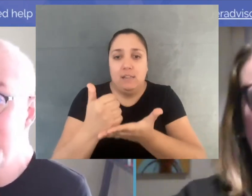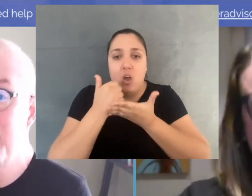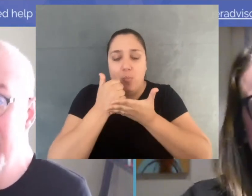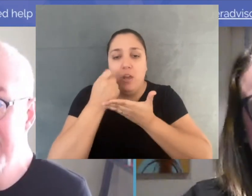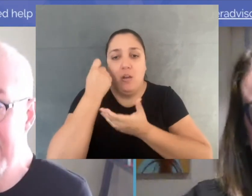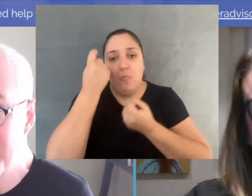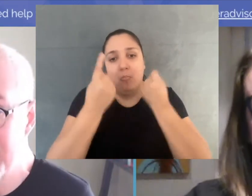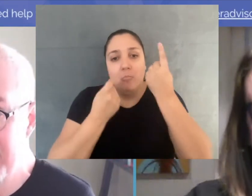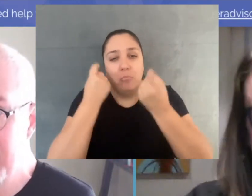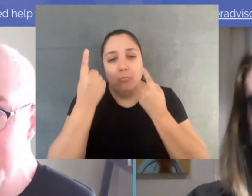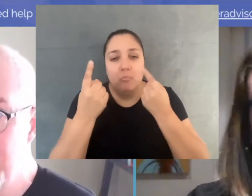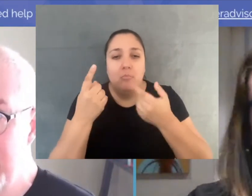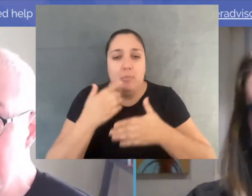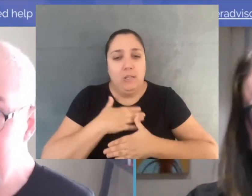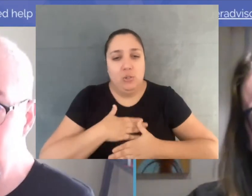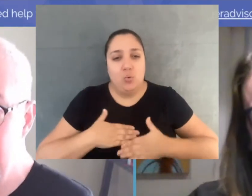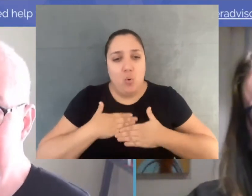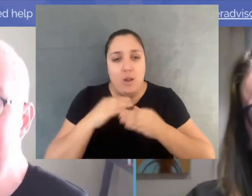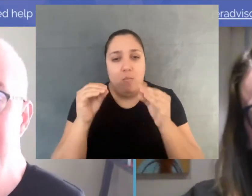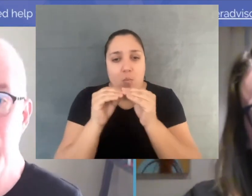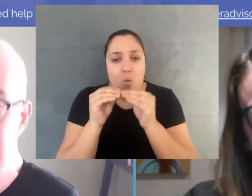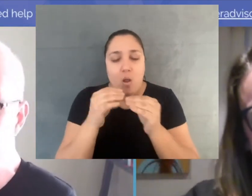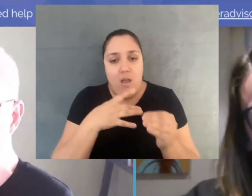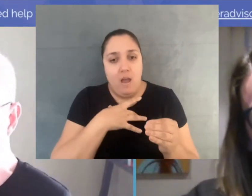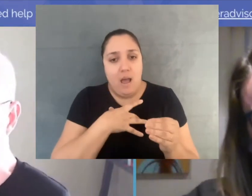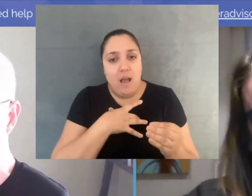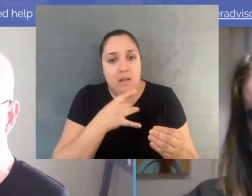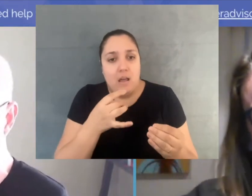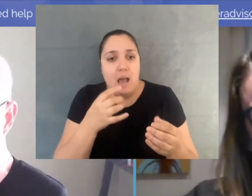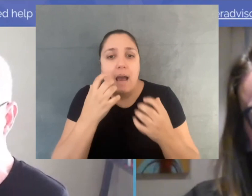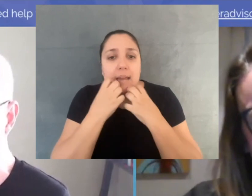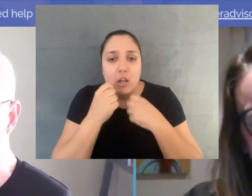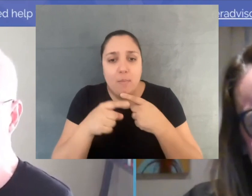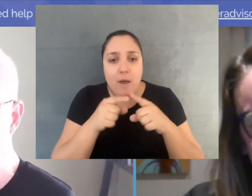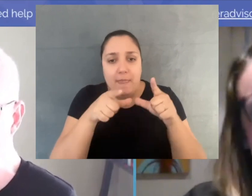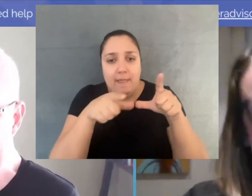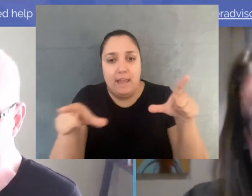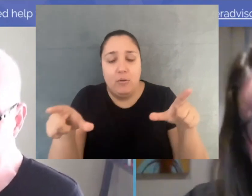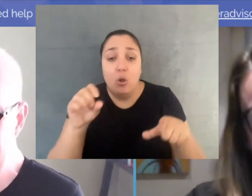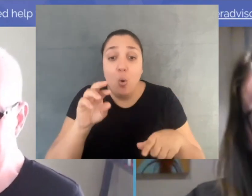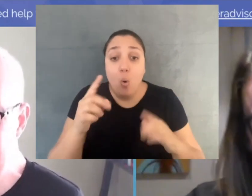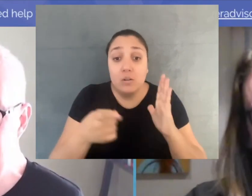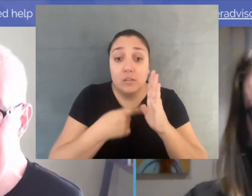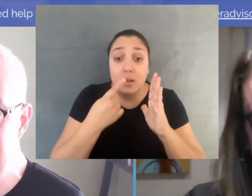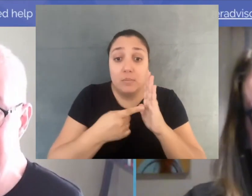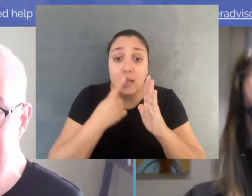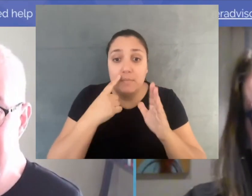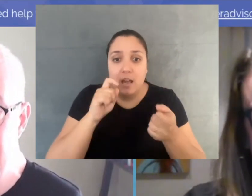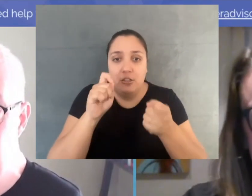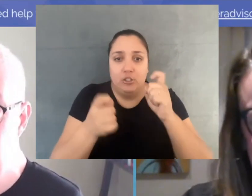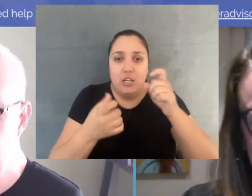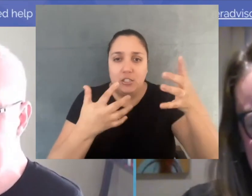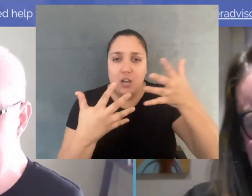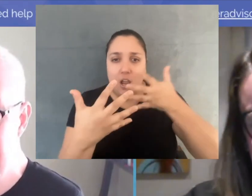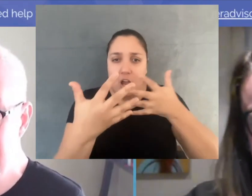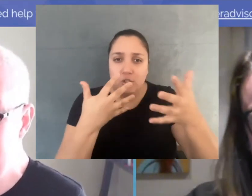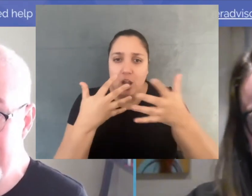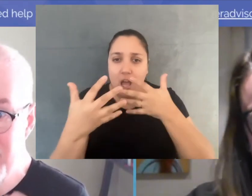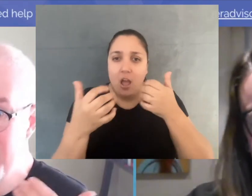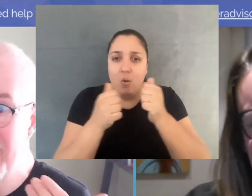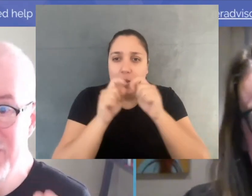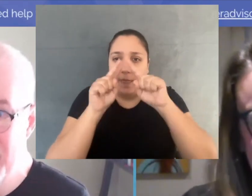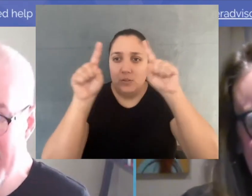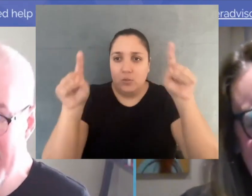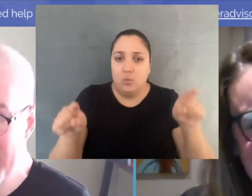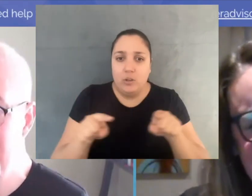it's additional context and it helps me to enjoy whatever I'm watching a little bit better. I care about the language of it. Or sometimes I'll